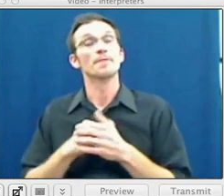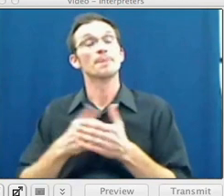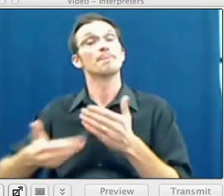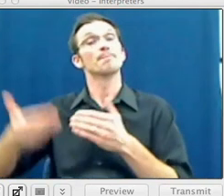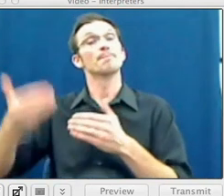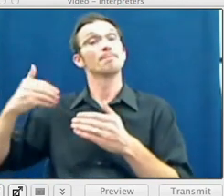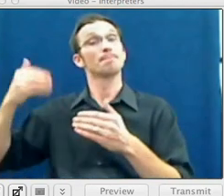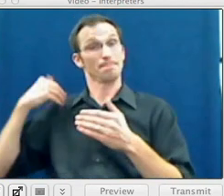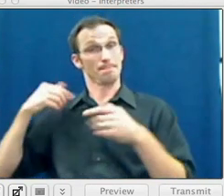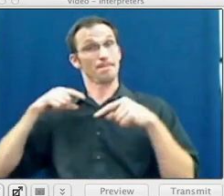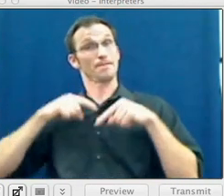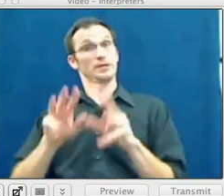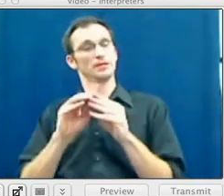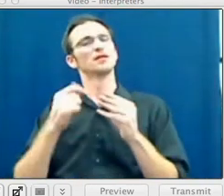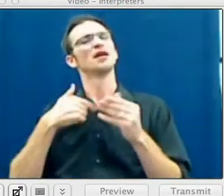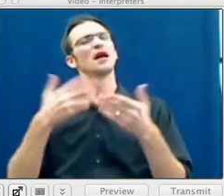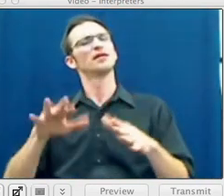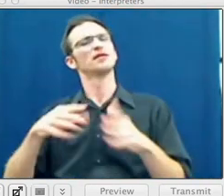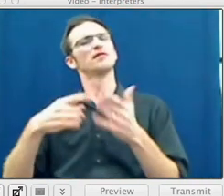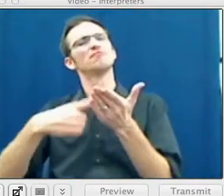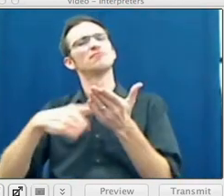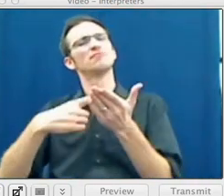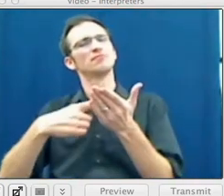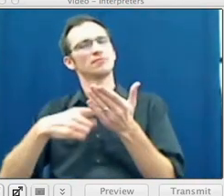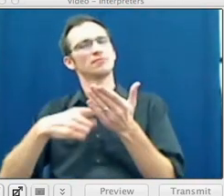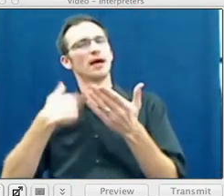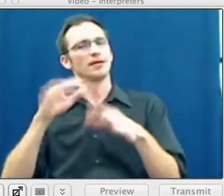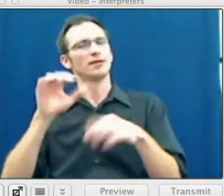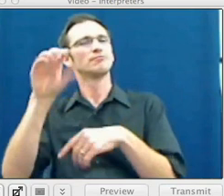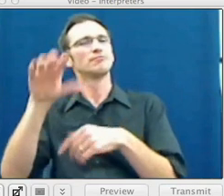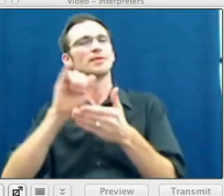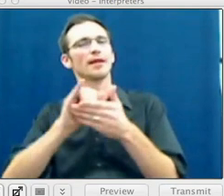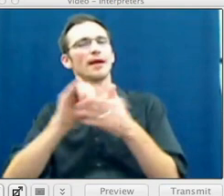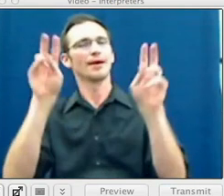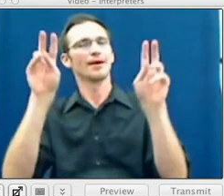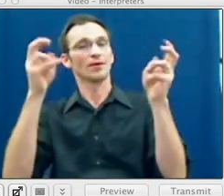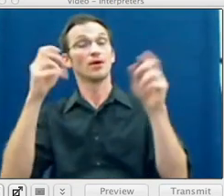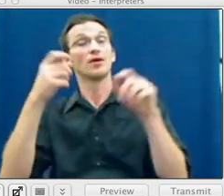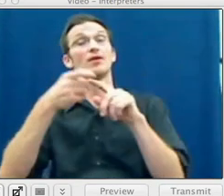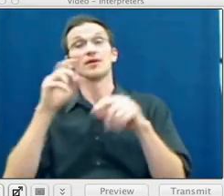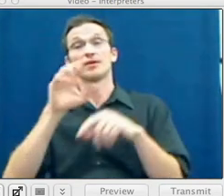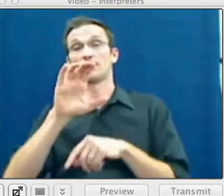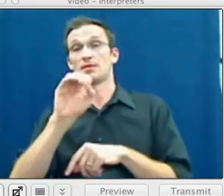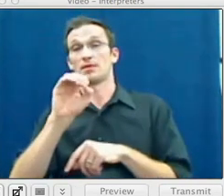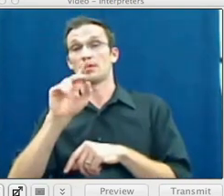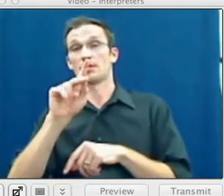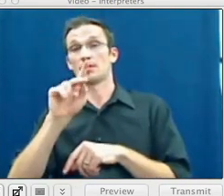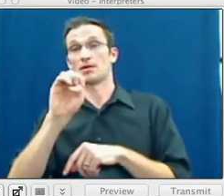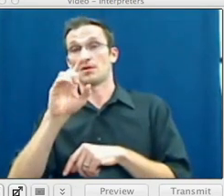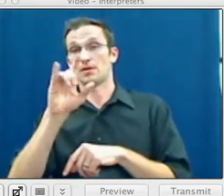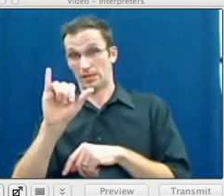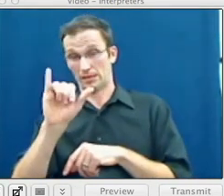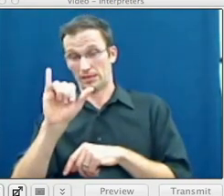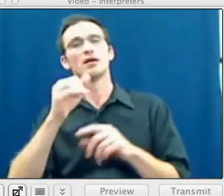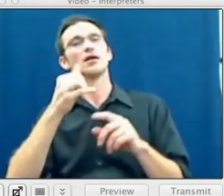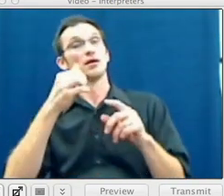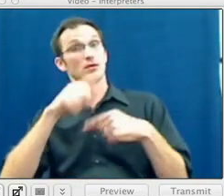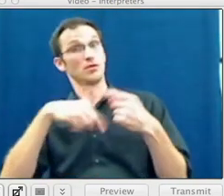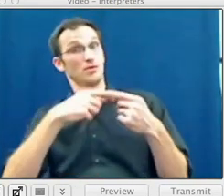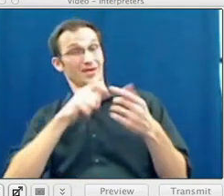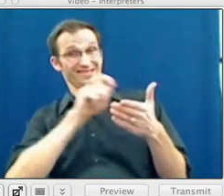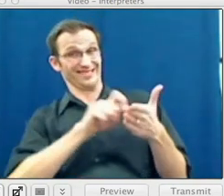I mentioned this quote from Coakley, who in essence is suggesting this very thing, though in his